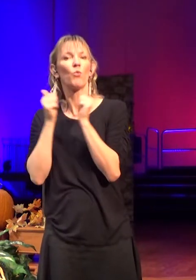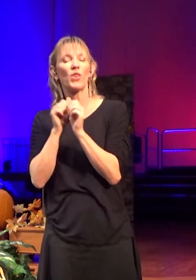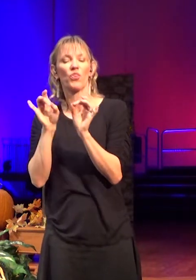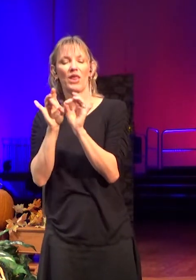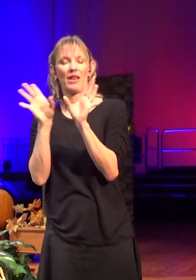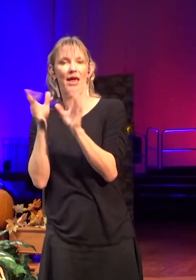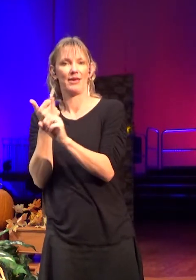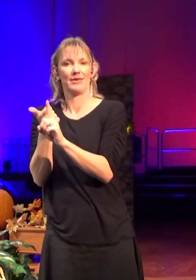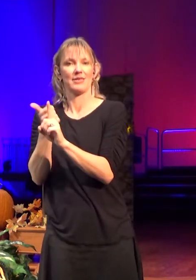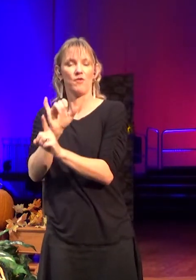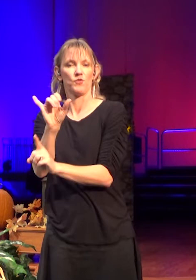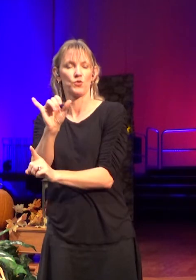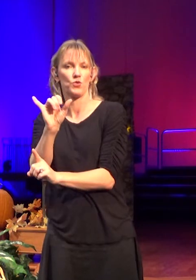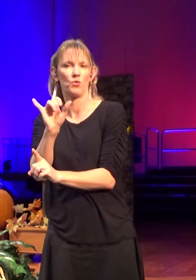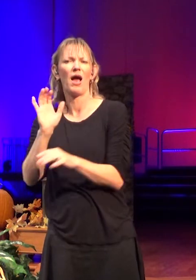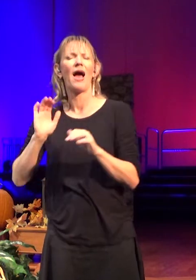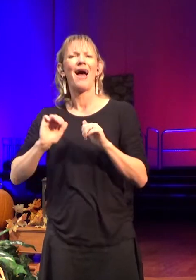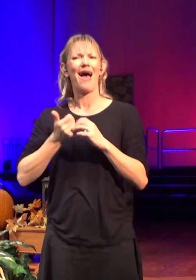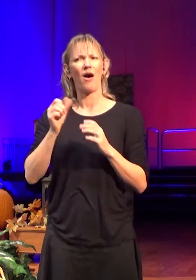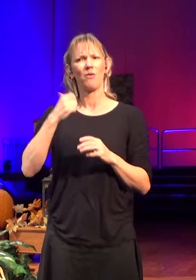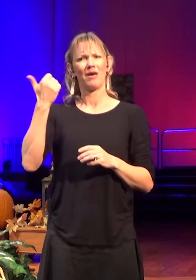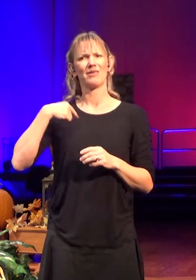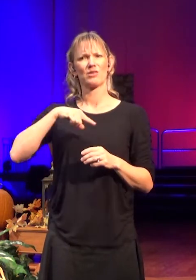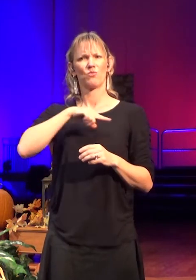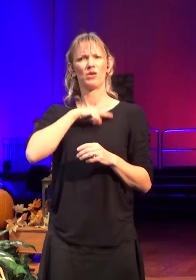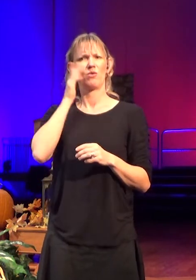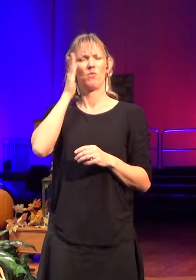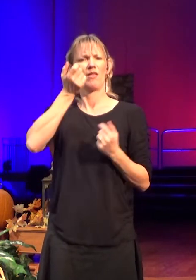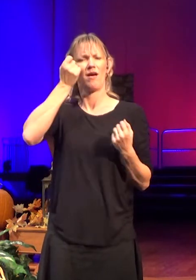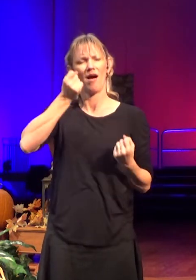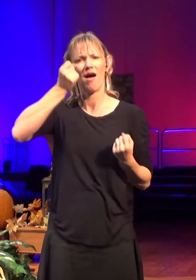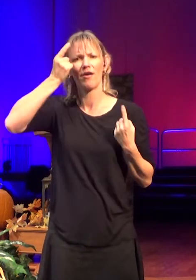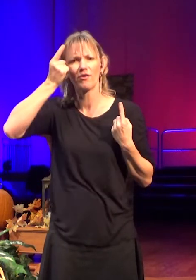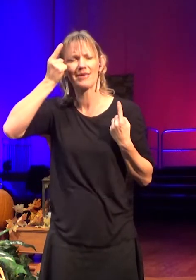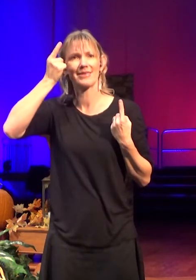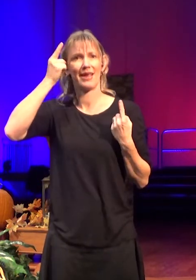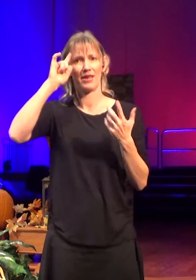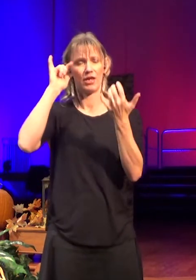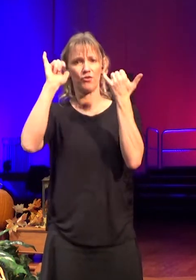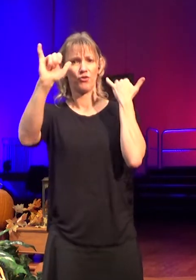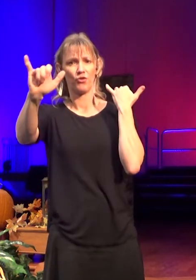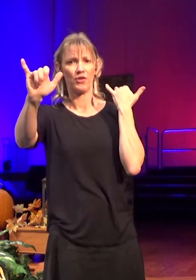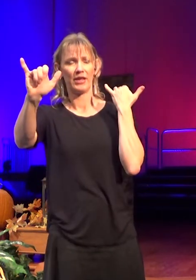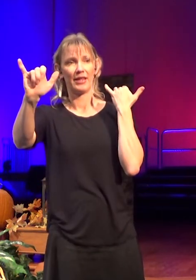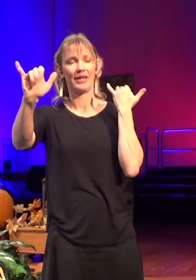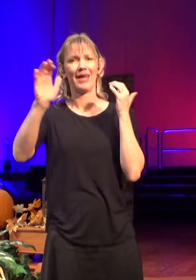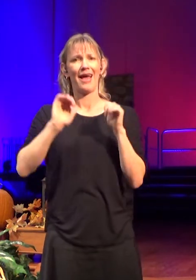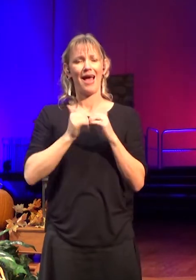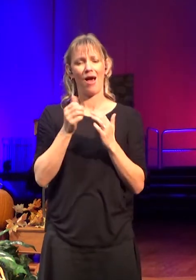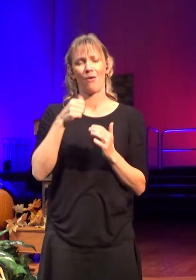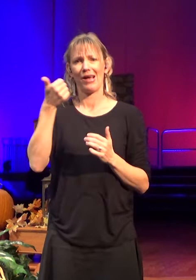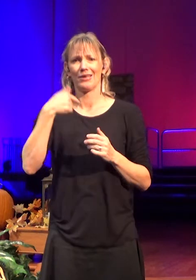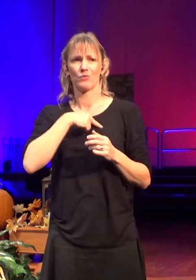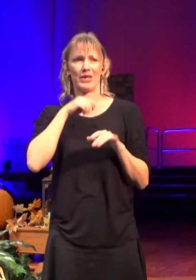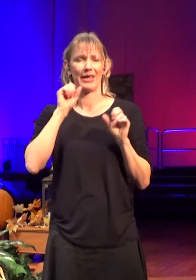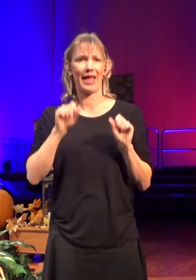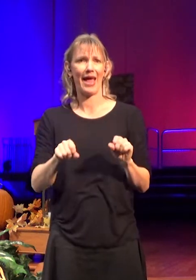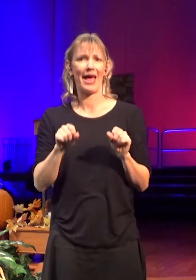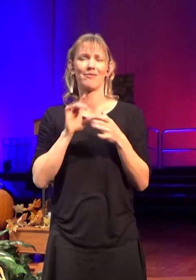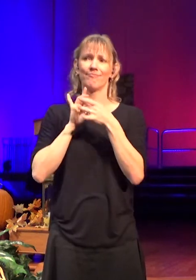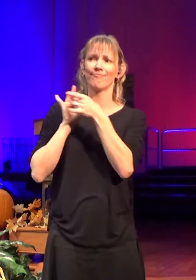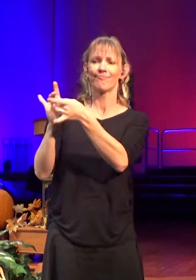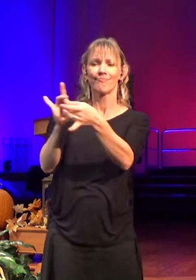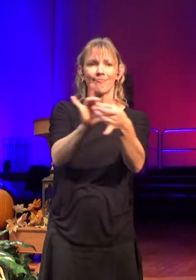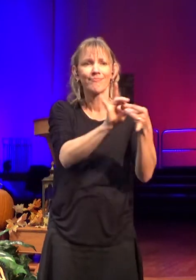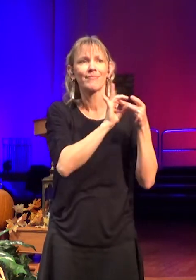as well with the light. How else might we come to an understanding of eternity? How